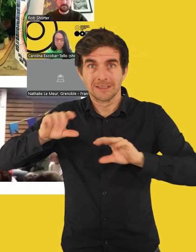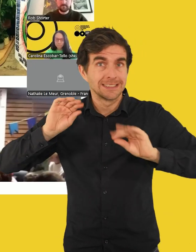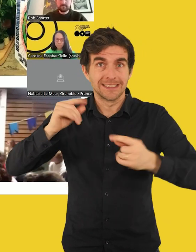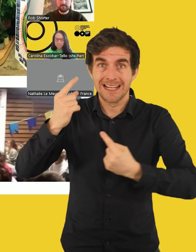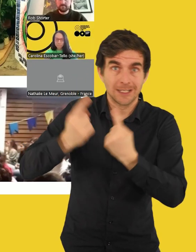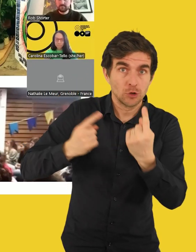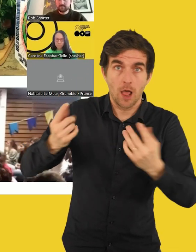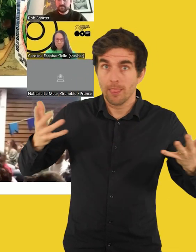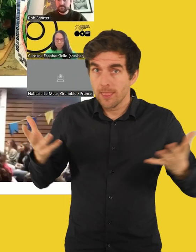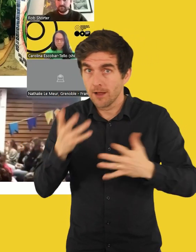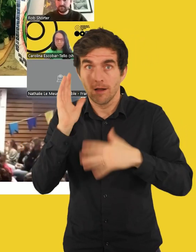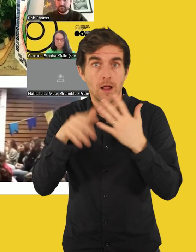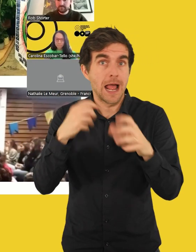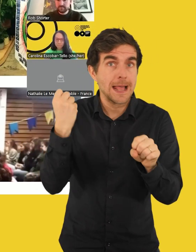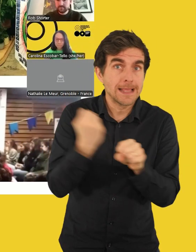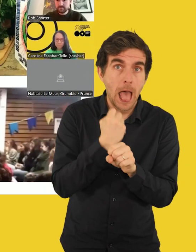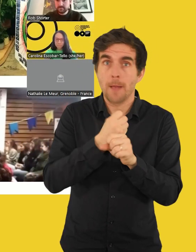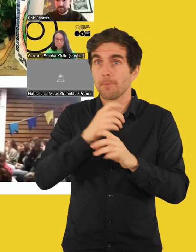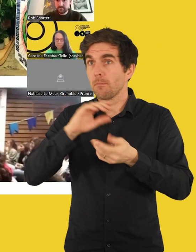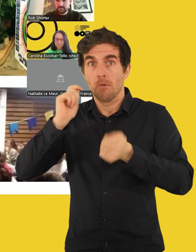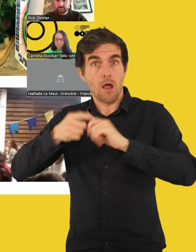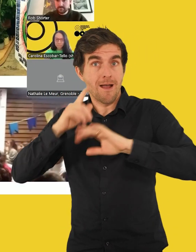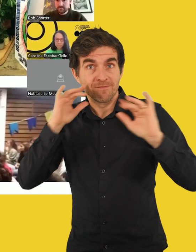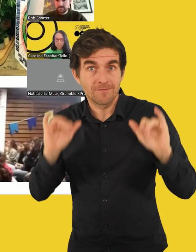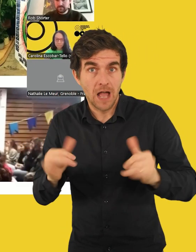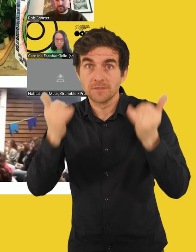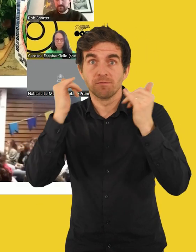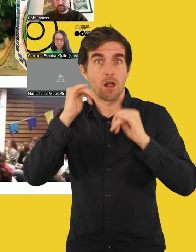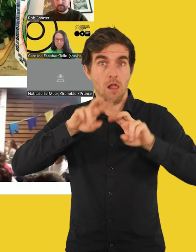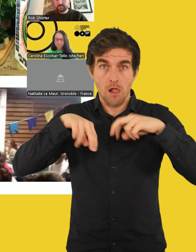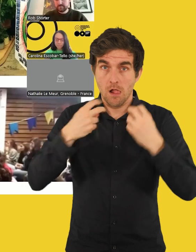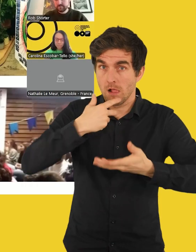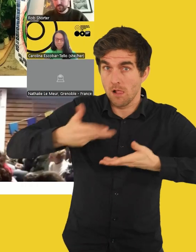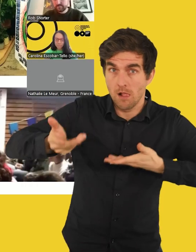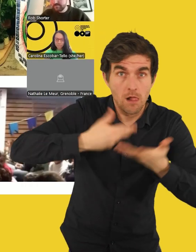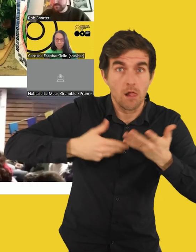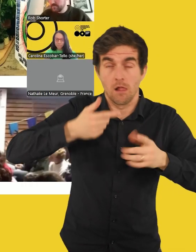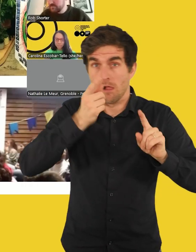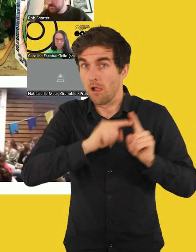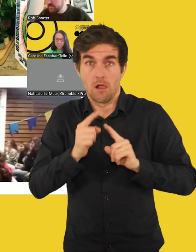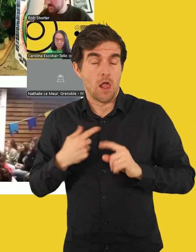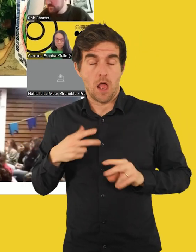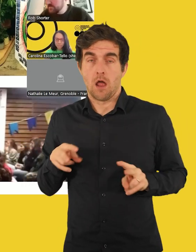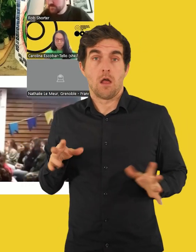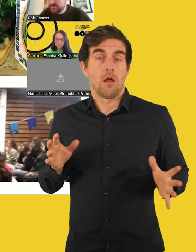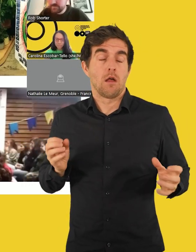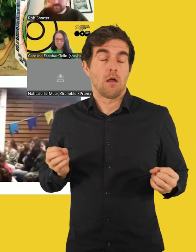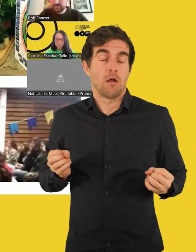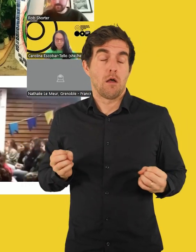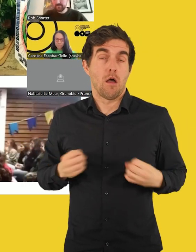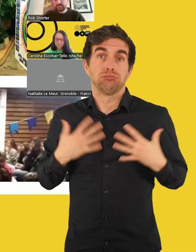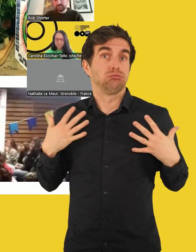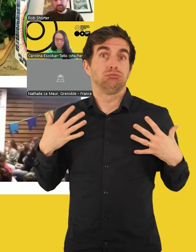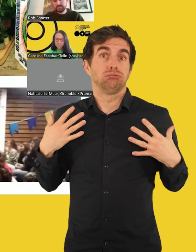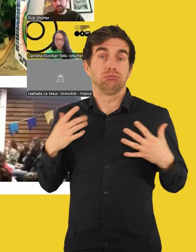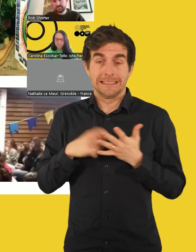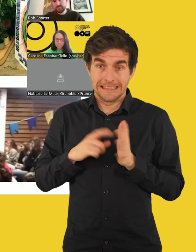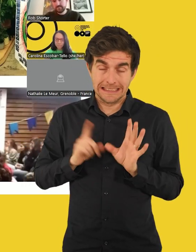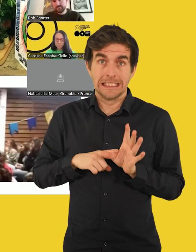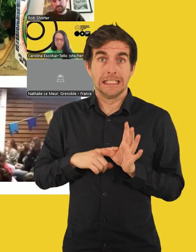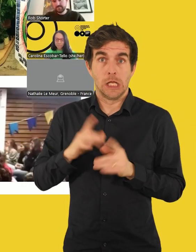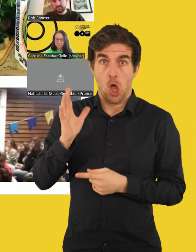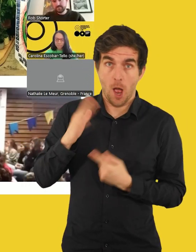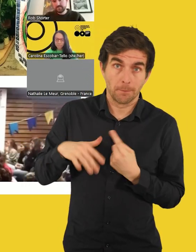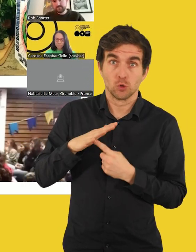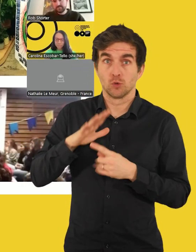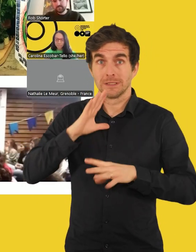or students teaching it to each other, turning it into games, turning it into a festival, turning it into a tabletop. I was completely blown away by cities